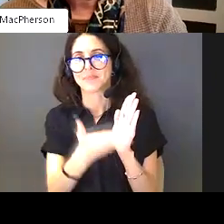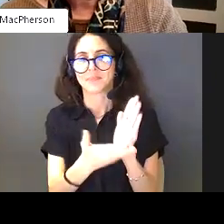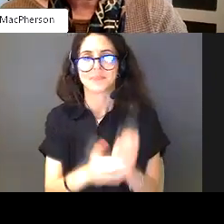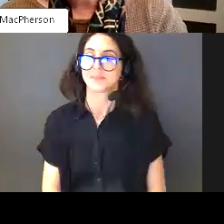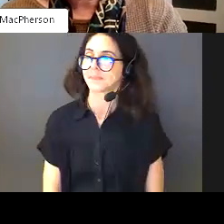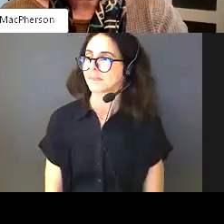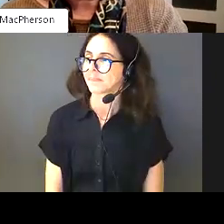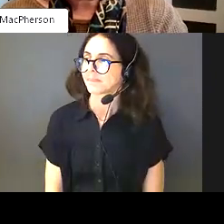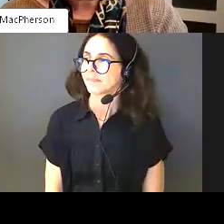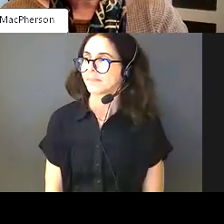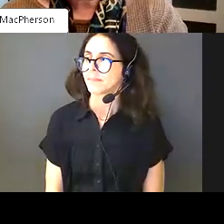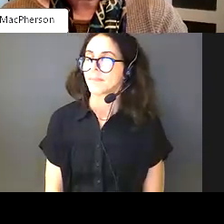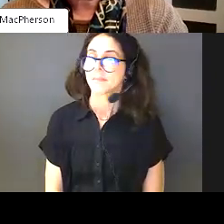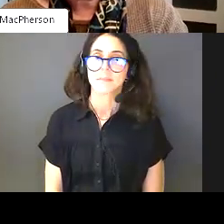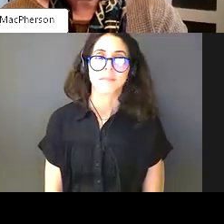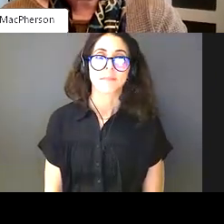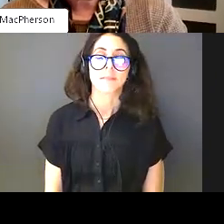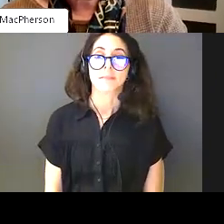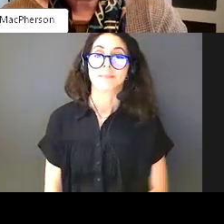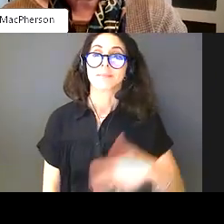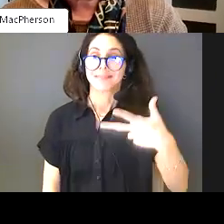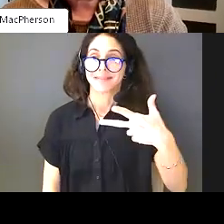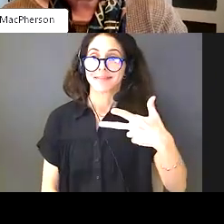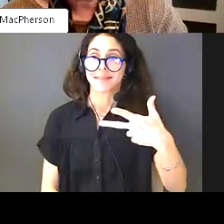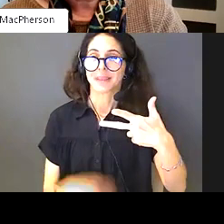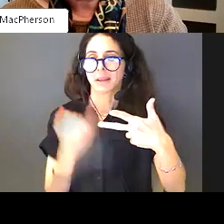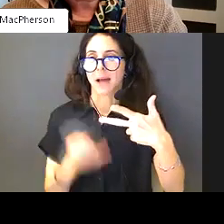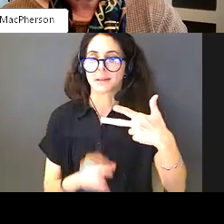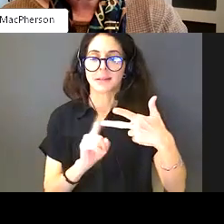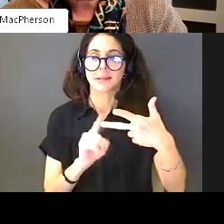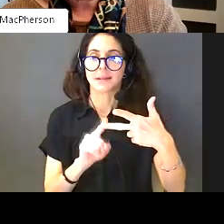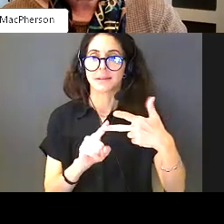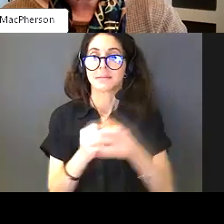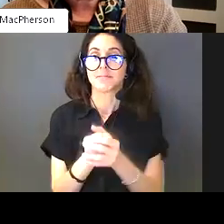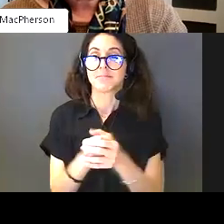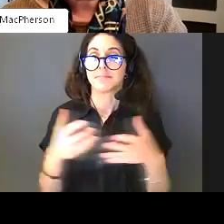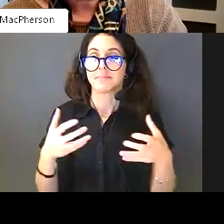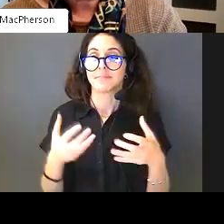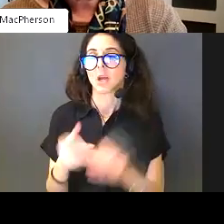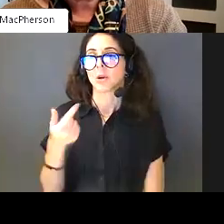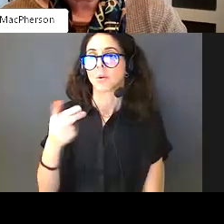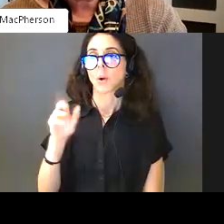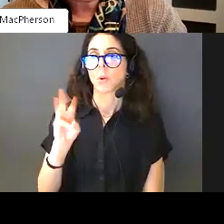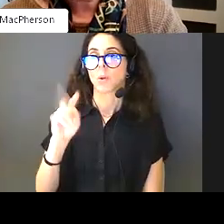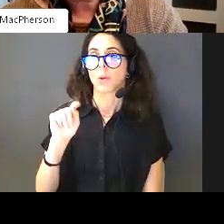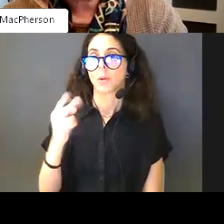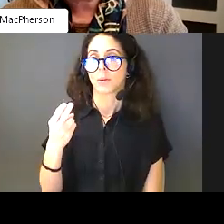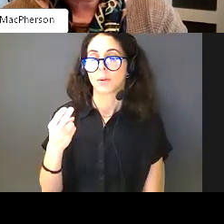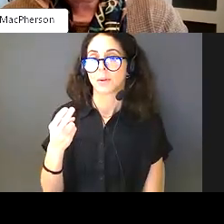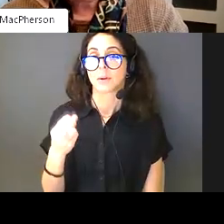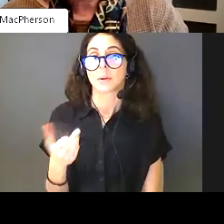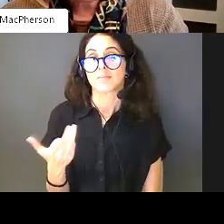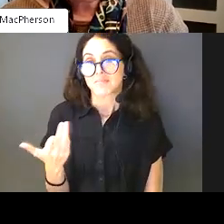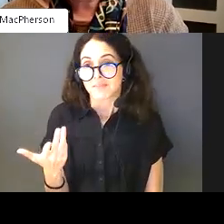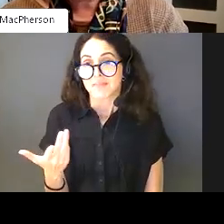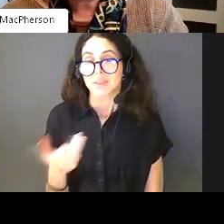And then the final section is about growth. And I think that, a big part of this is about